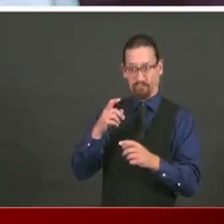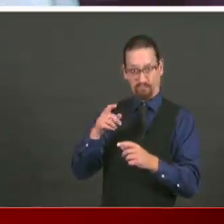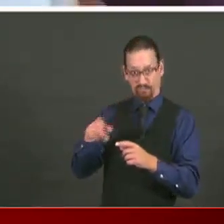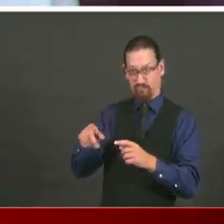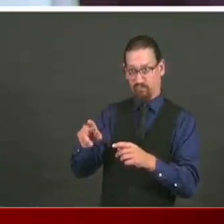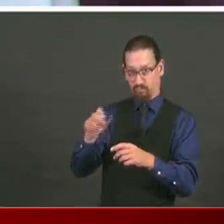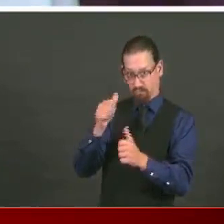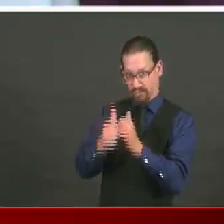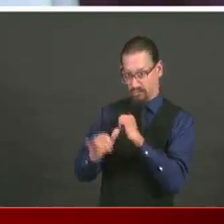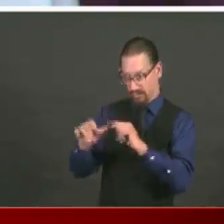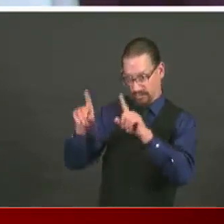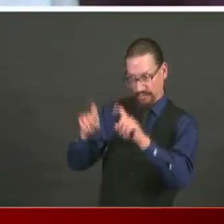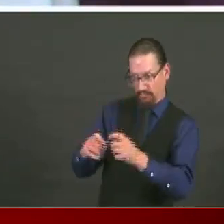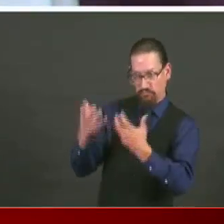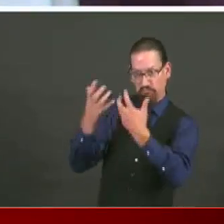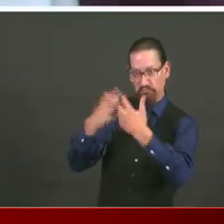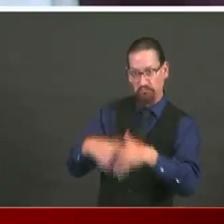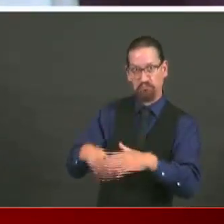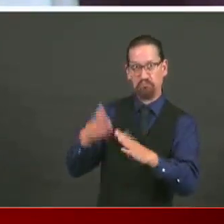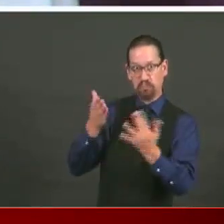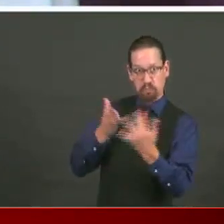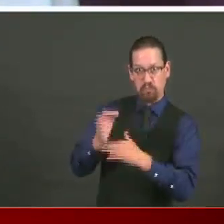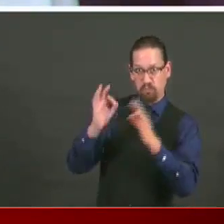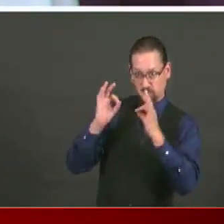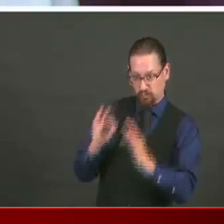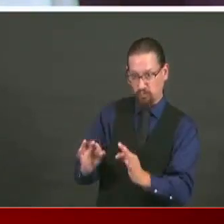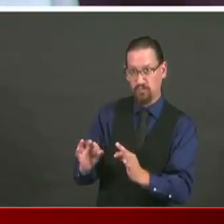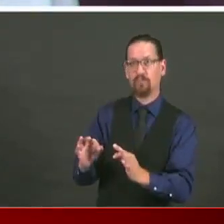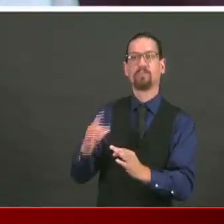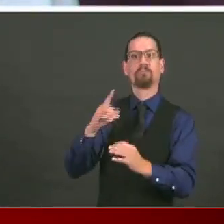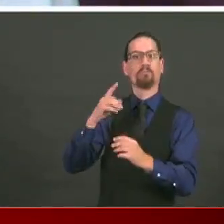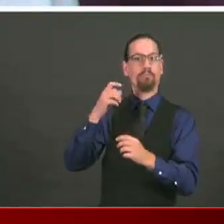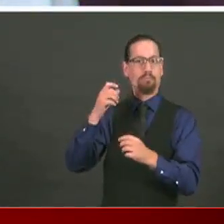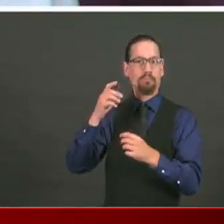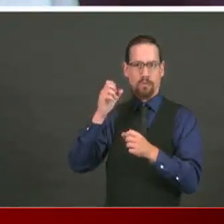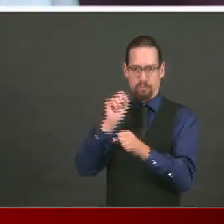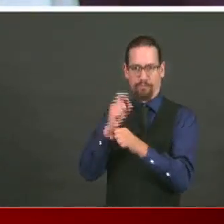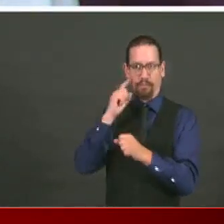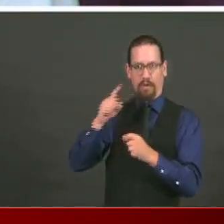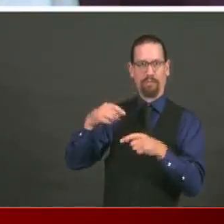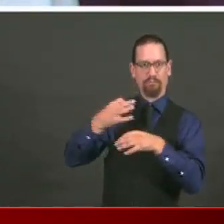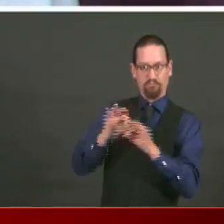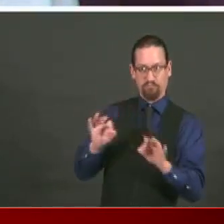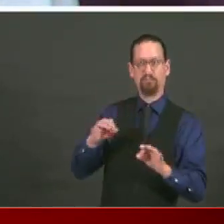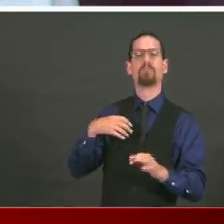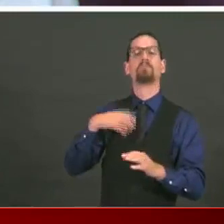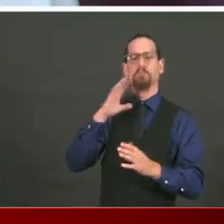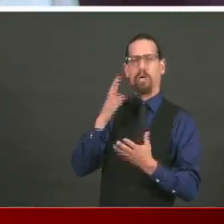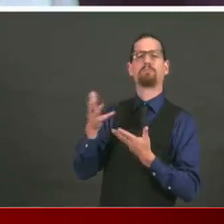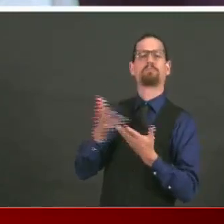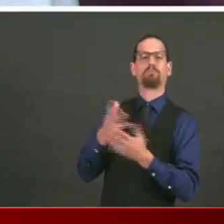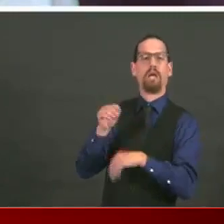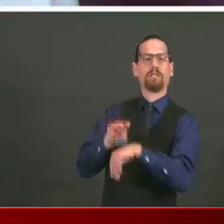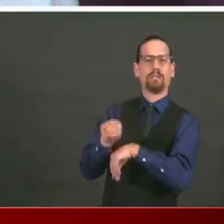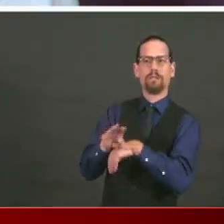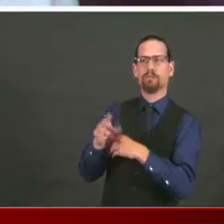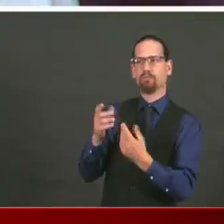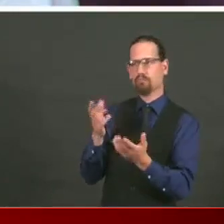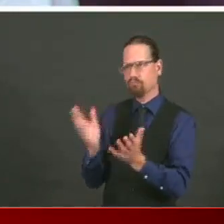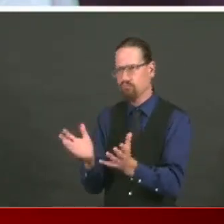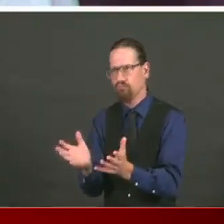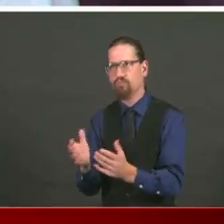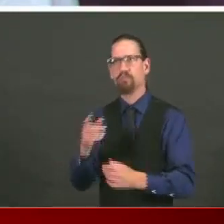it, you're working towards forgiveness. Yes, we will consult tax lien